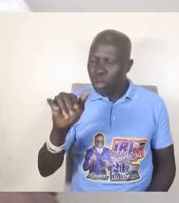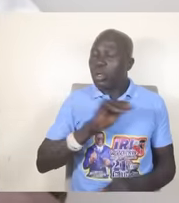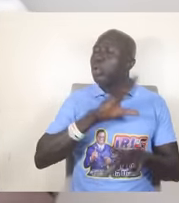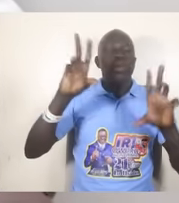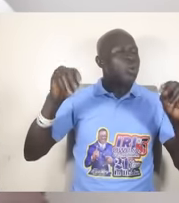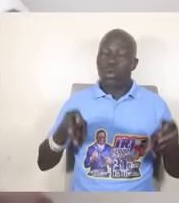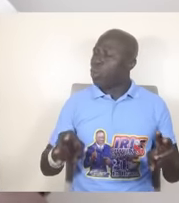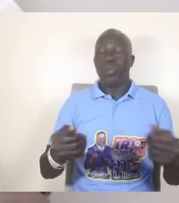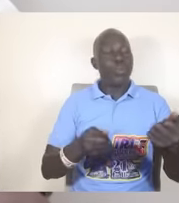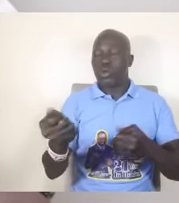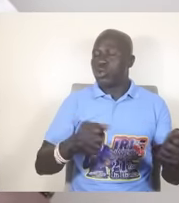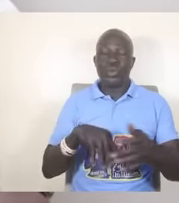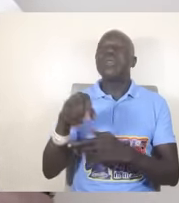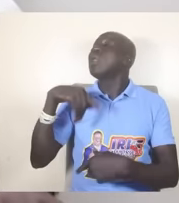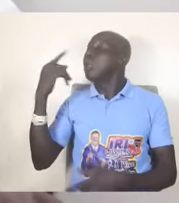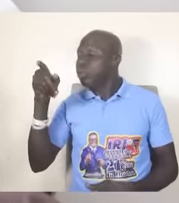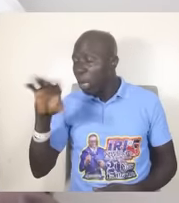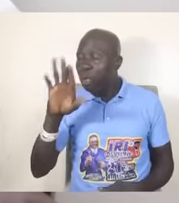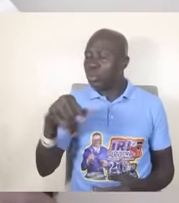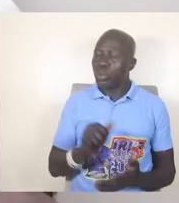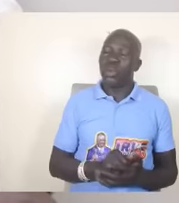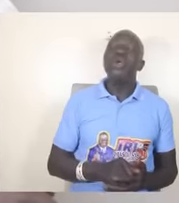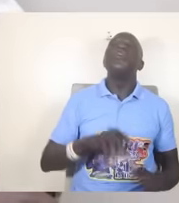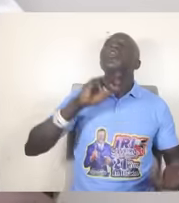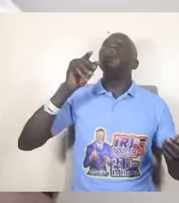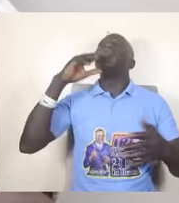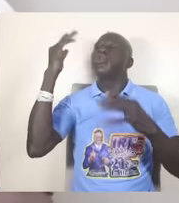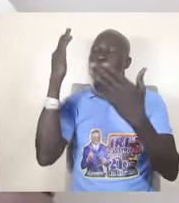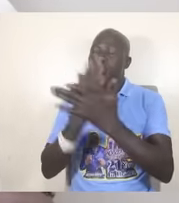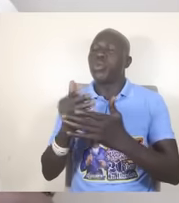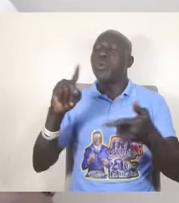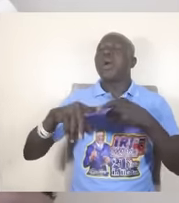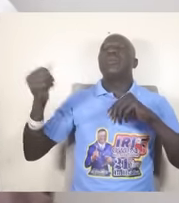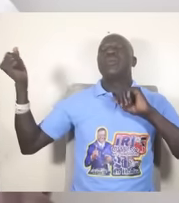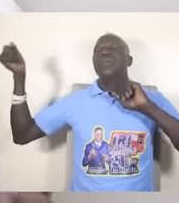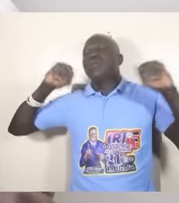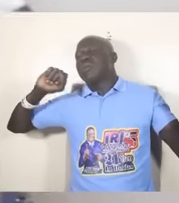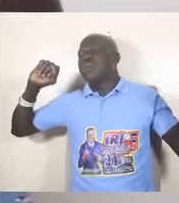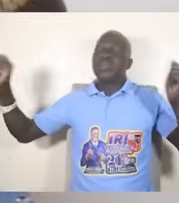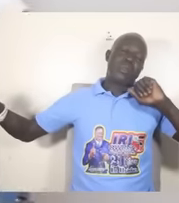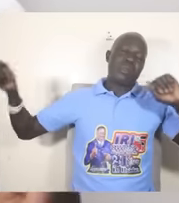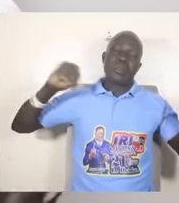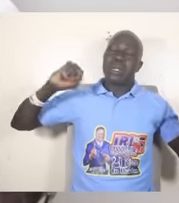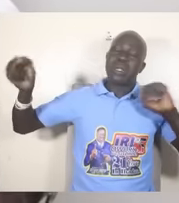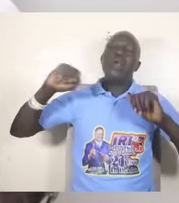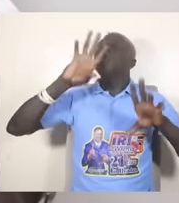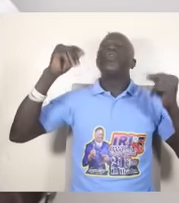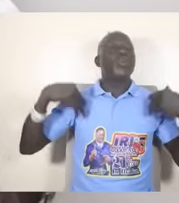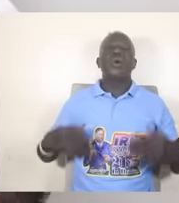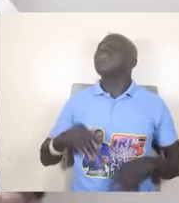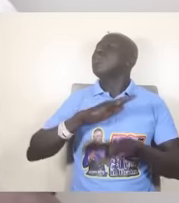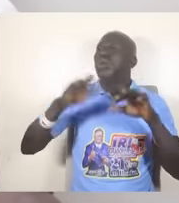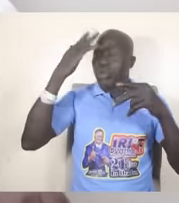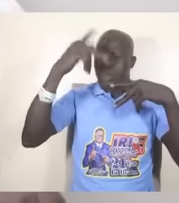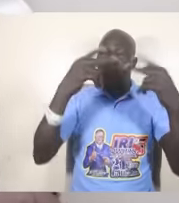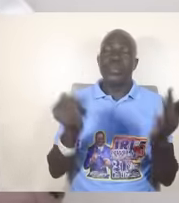you. There is no bus to enter. They will tell them. Stadium not very bad. They are going to stadium. They will not allow you. There is nobody that didn't know the